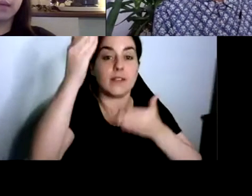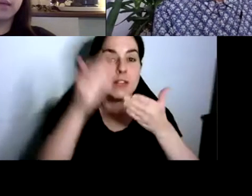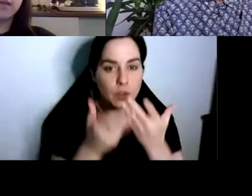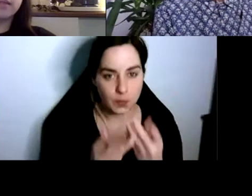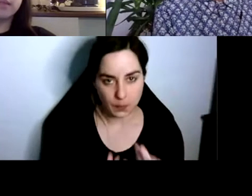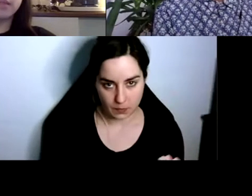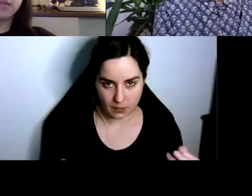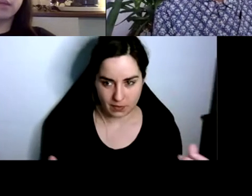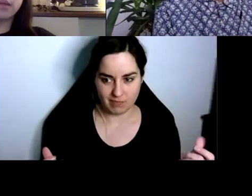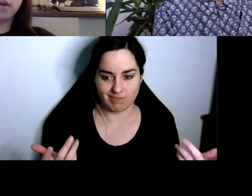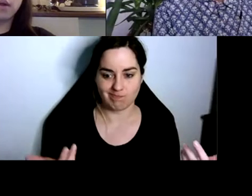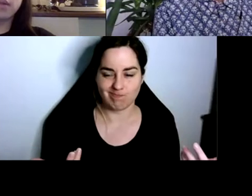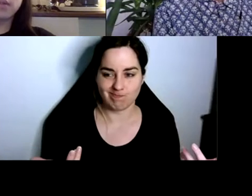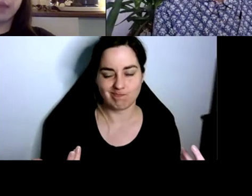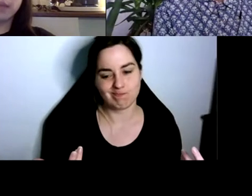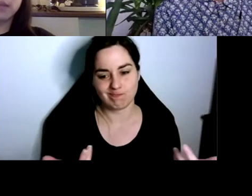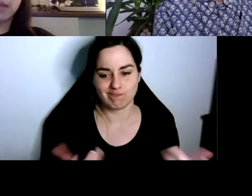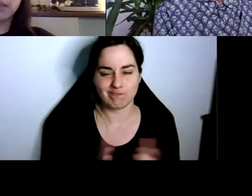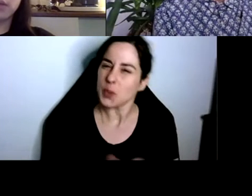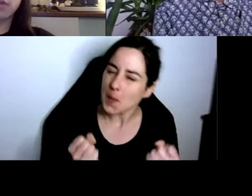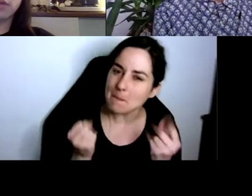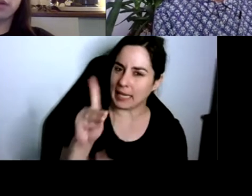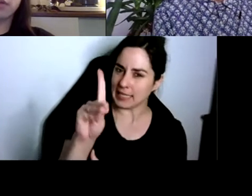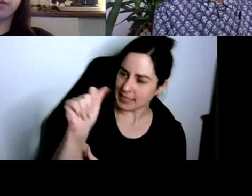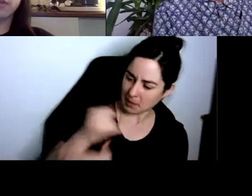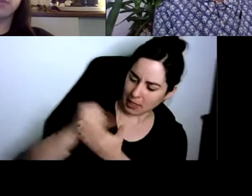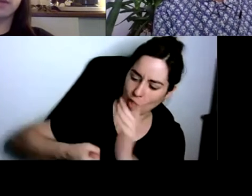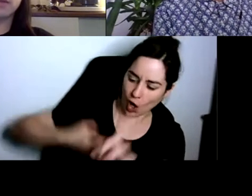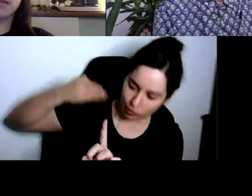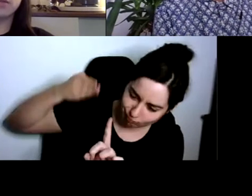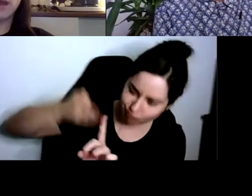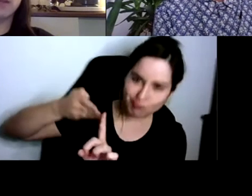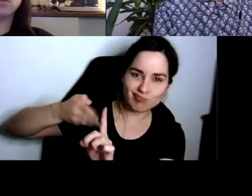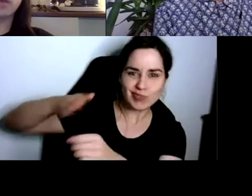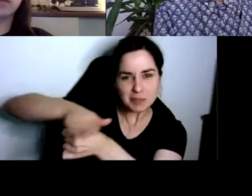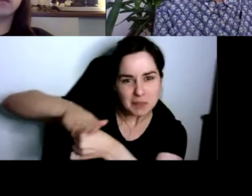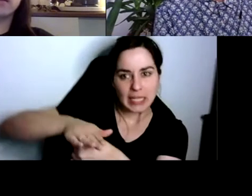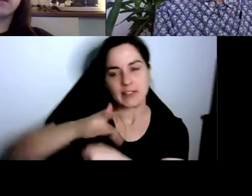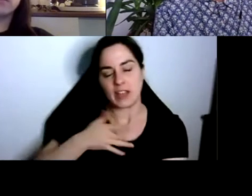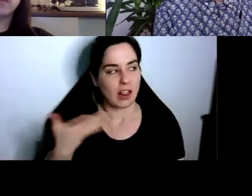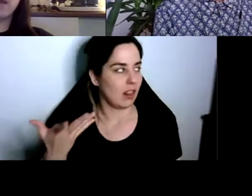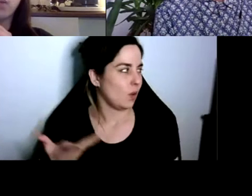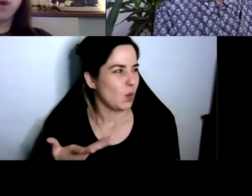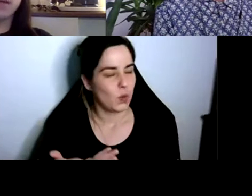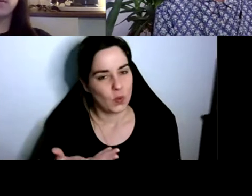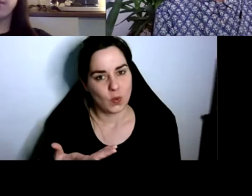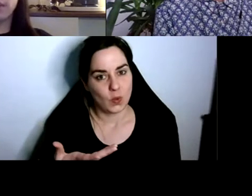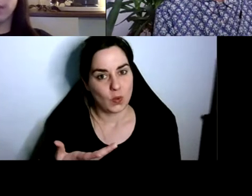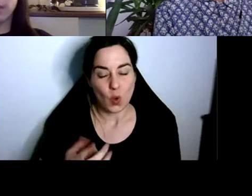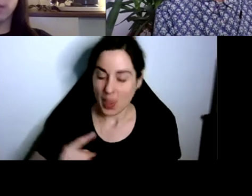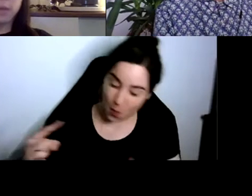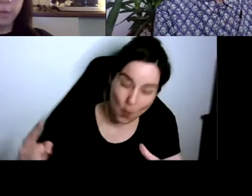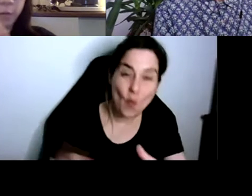that many disability arts spaces. And so for a lot of folks, it felt like you had to wait for that